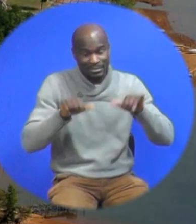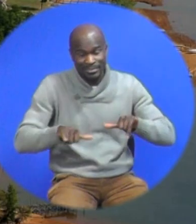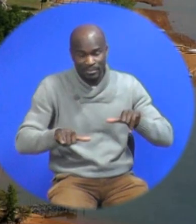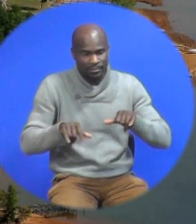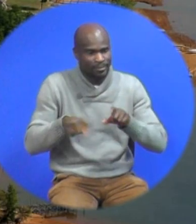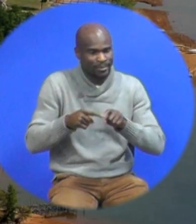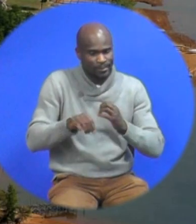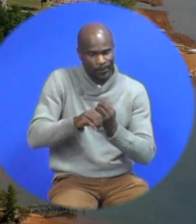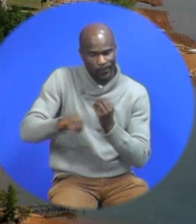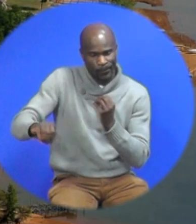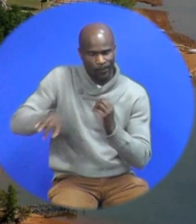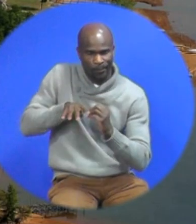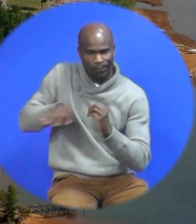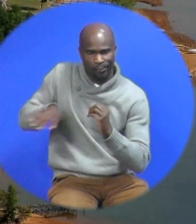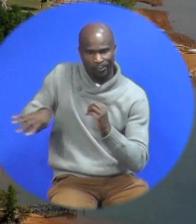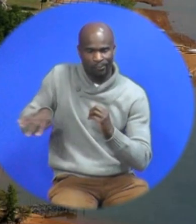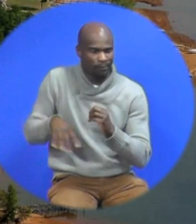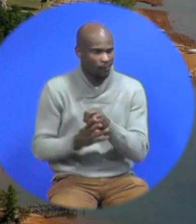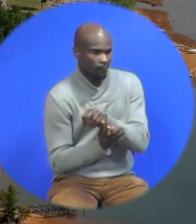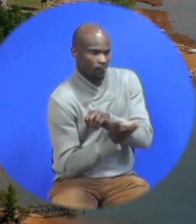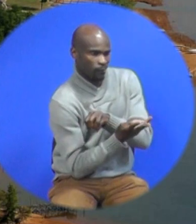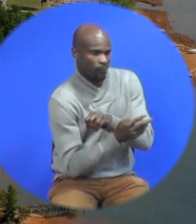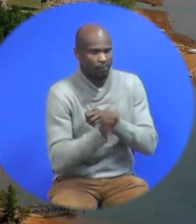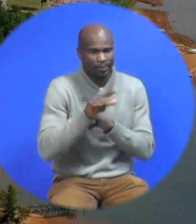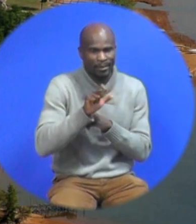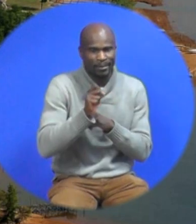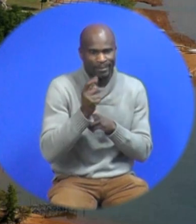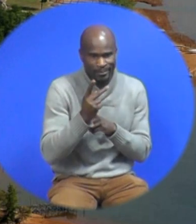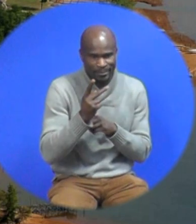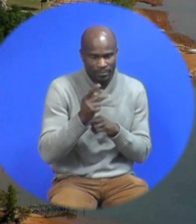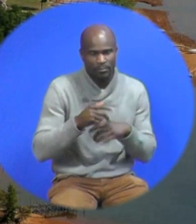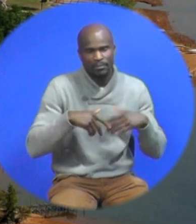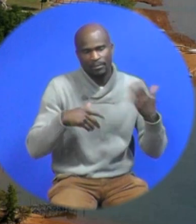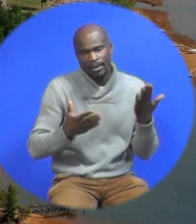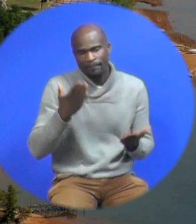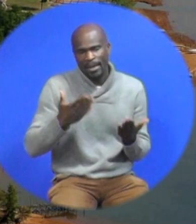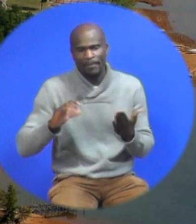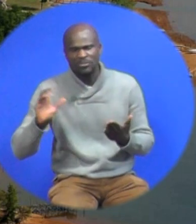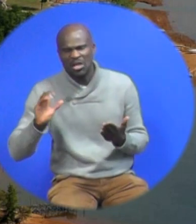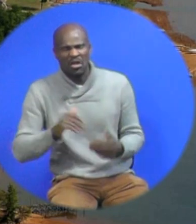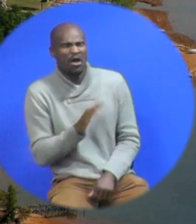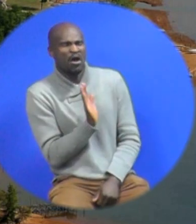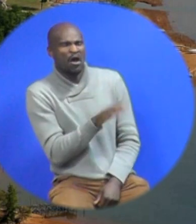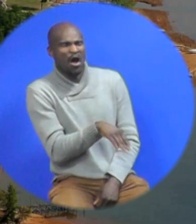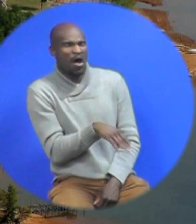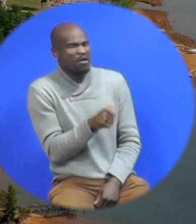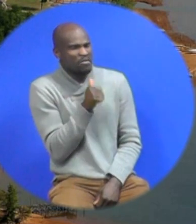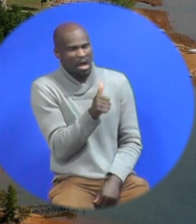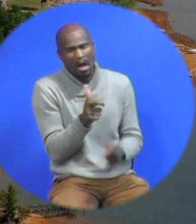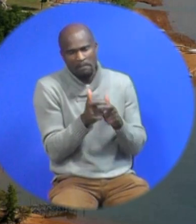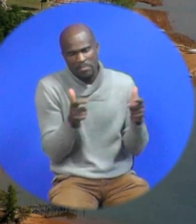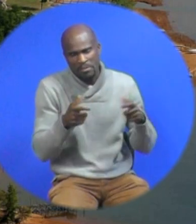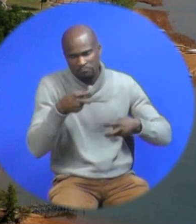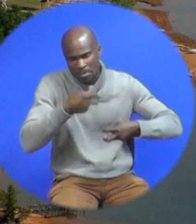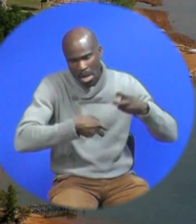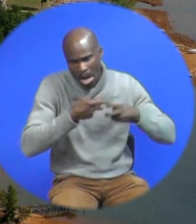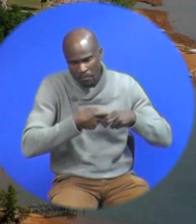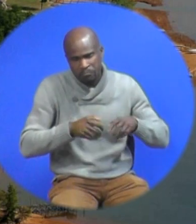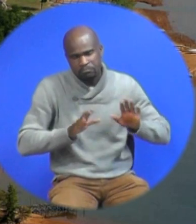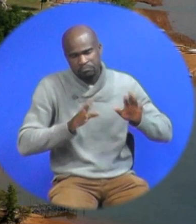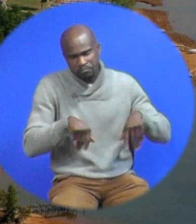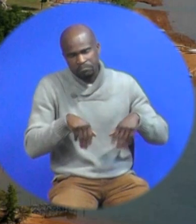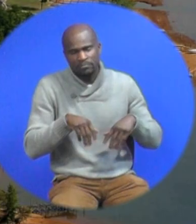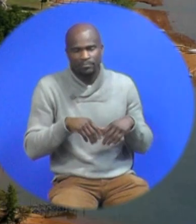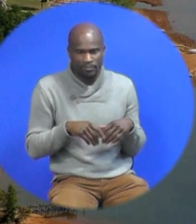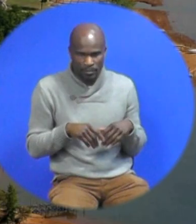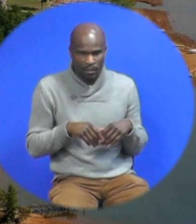Now, Charlotte Water might say, the IBT isn't a big deal. This is just part of the process, all